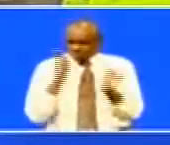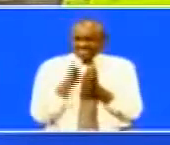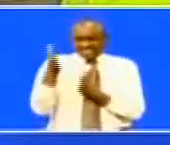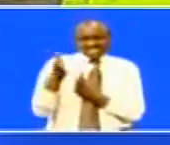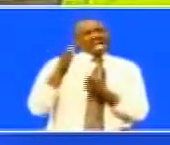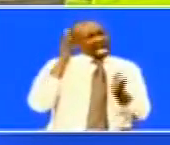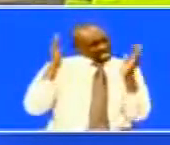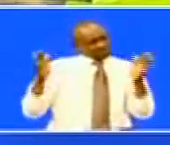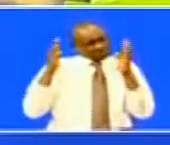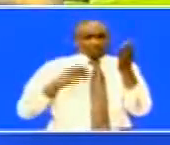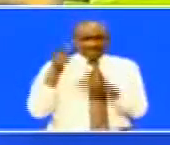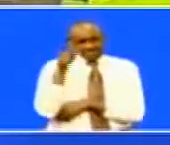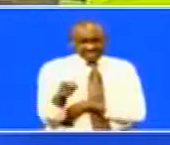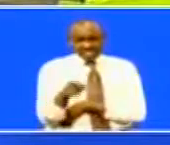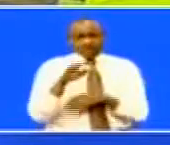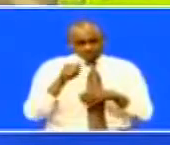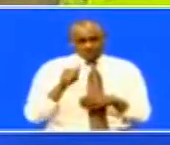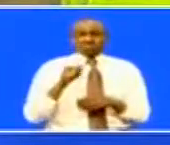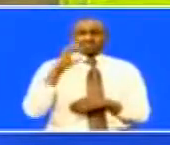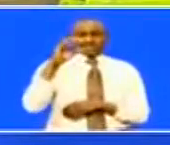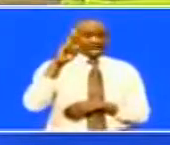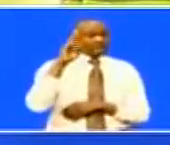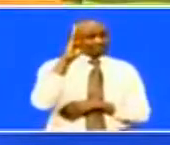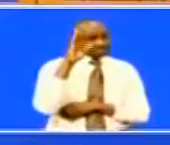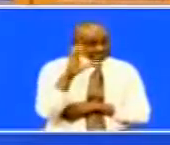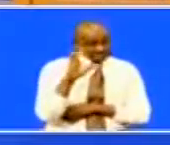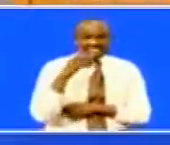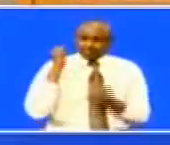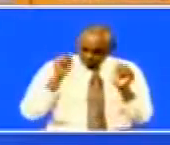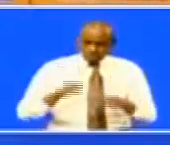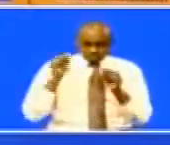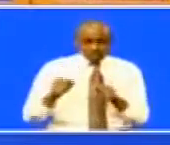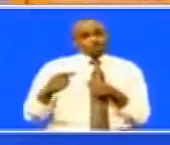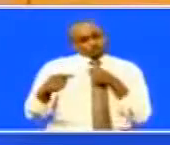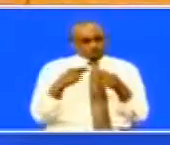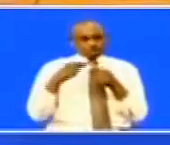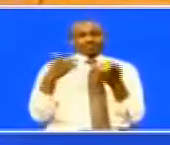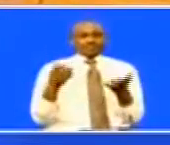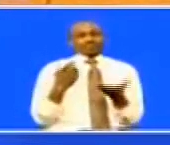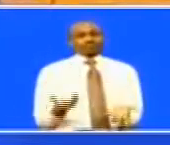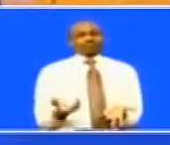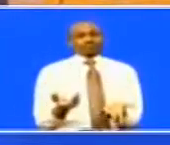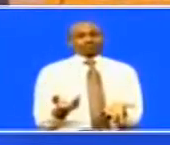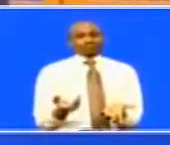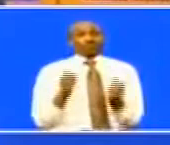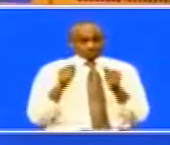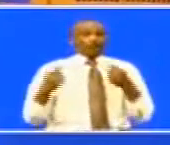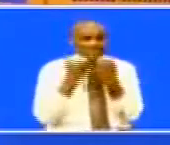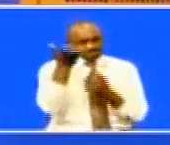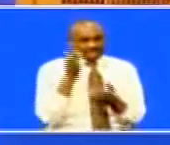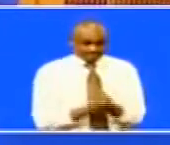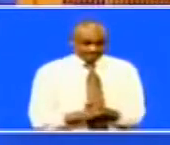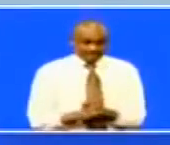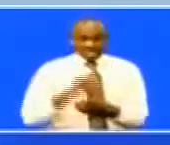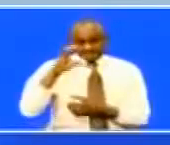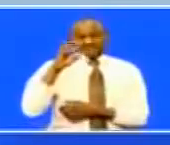huge consignment being procured by CRBC, fears of a possible shortage and price spikes is imminent.